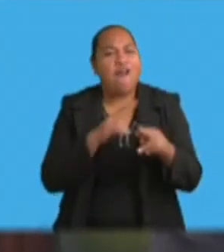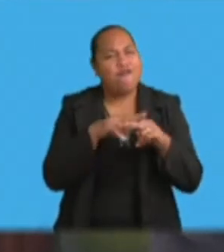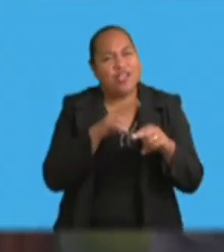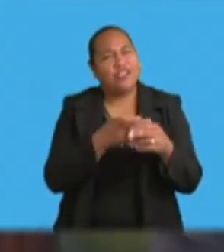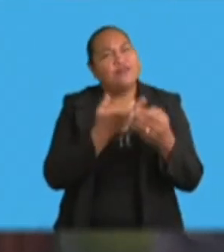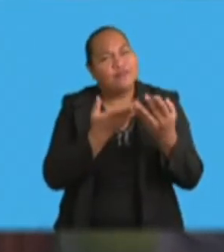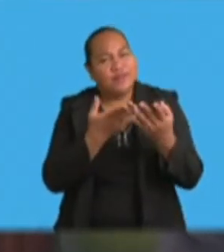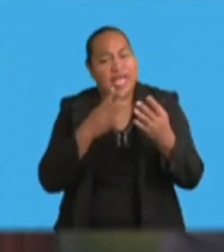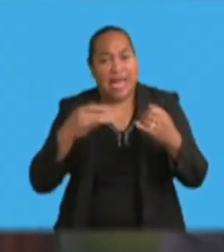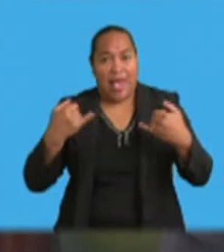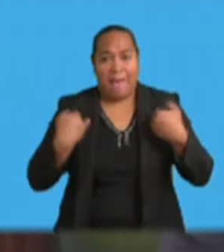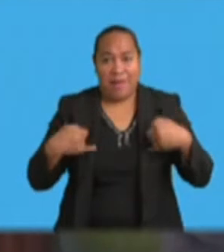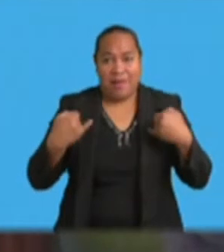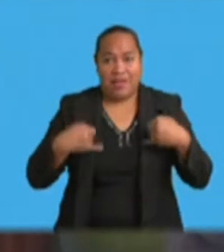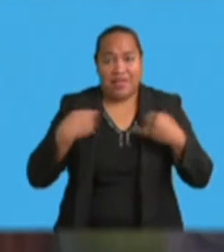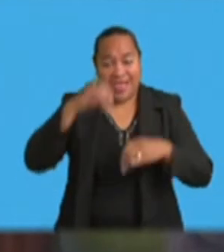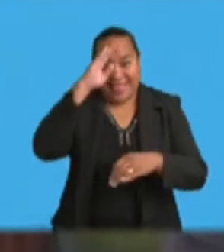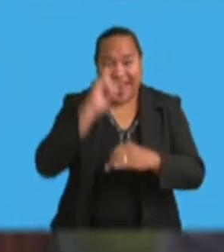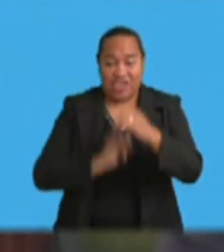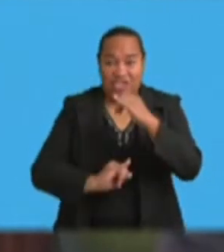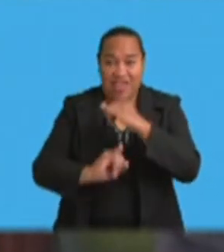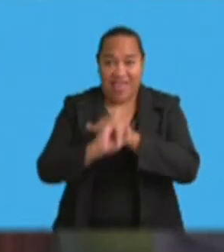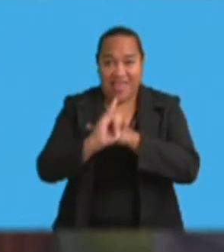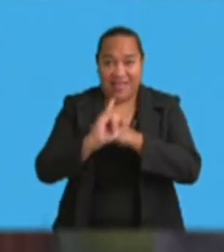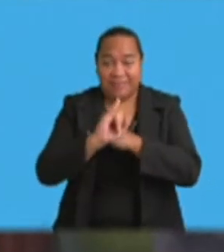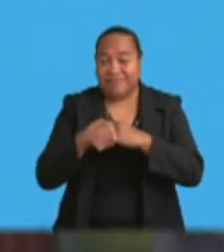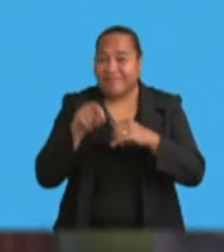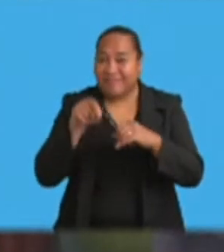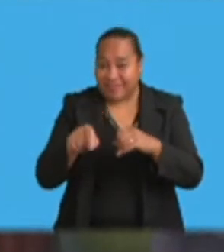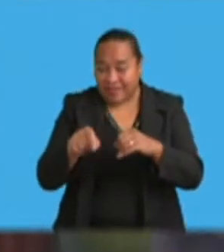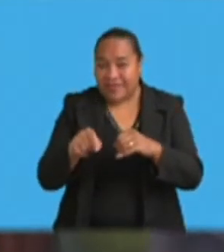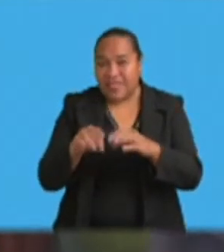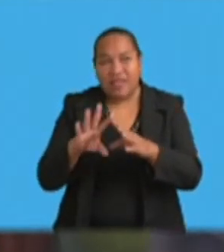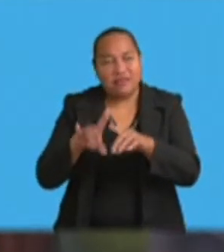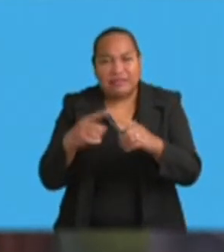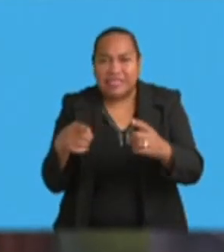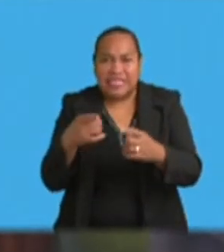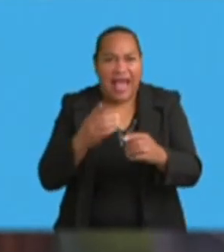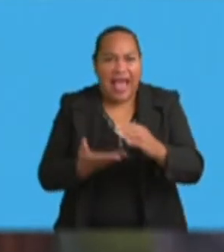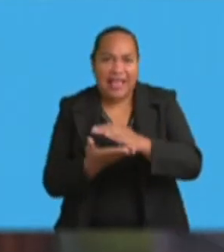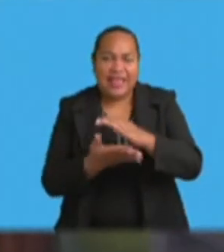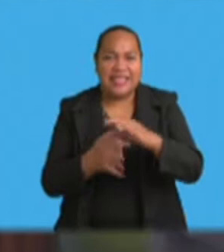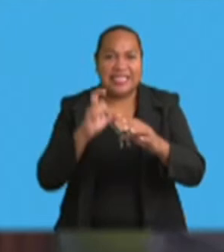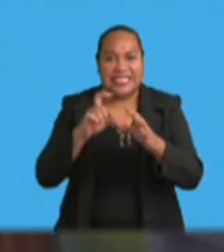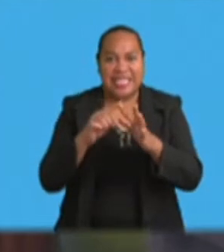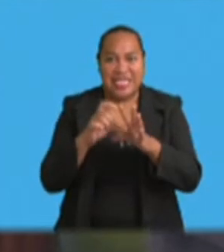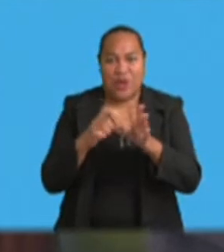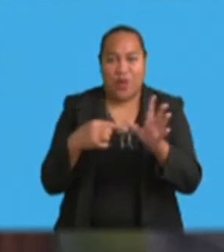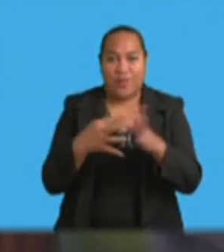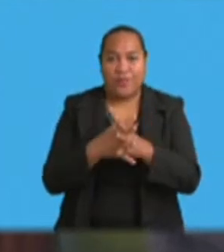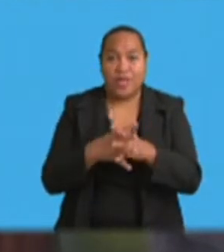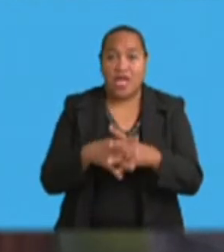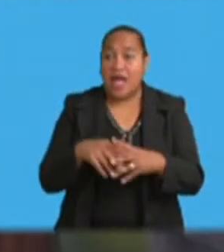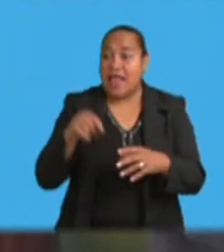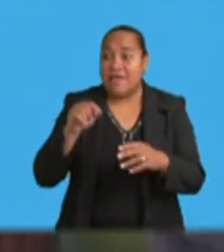on the implementation of our international obligations under CEDAW. Earlier this year, Madam Speaker, a Fijian delegation